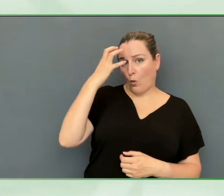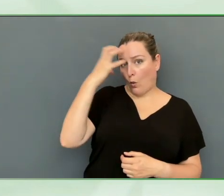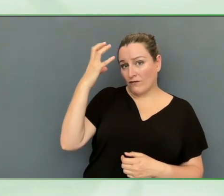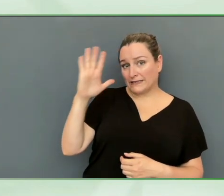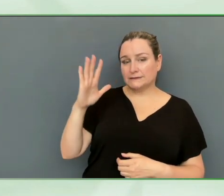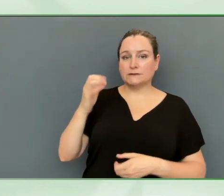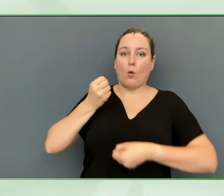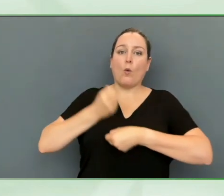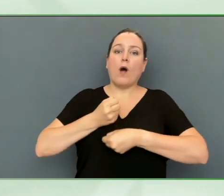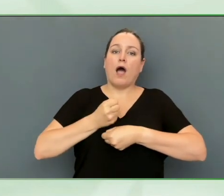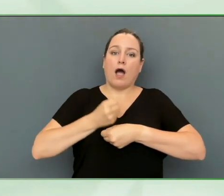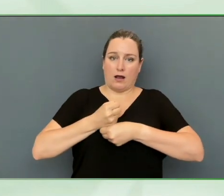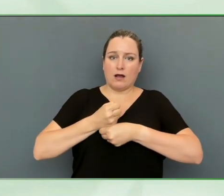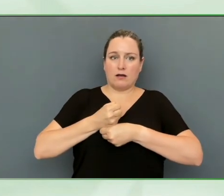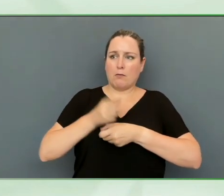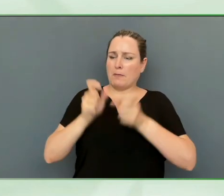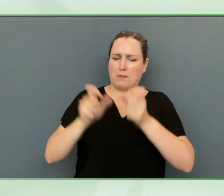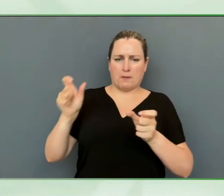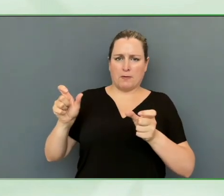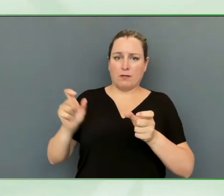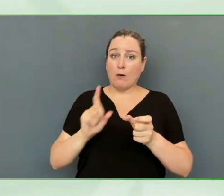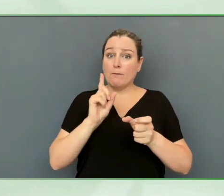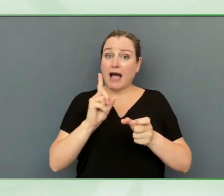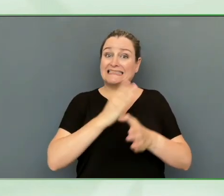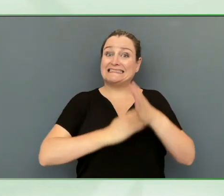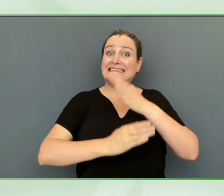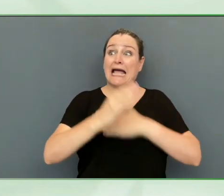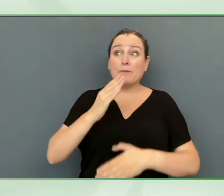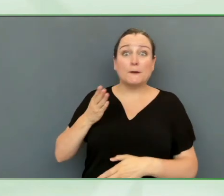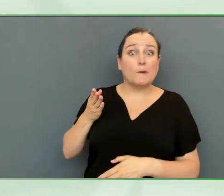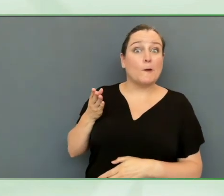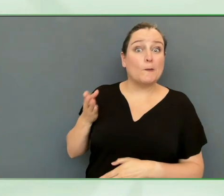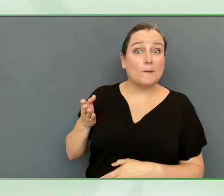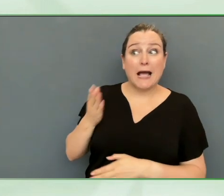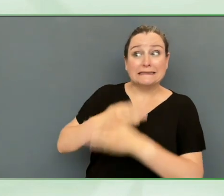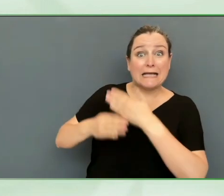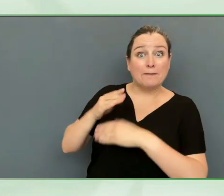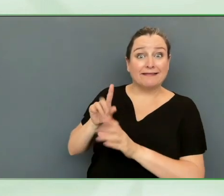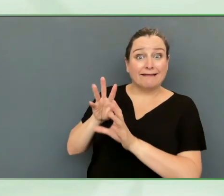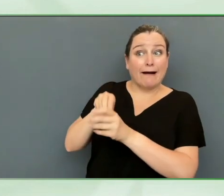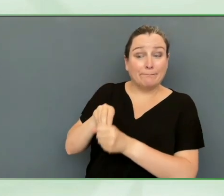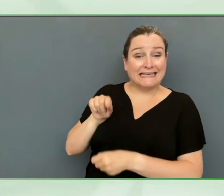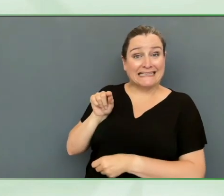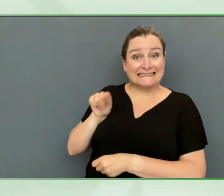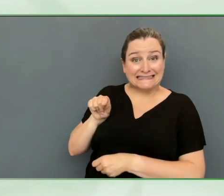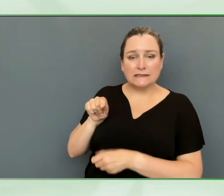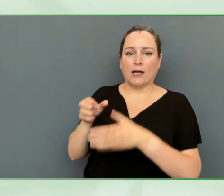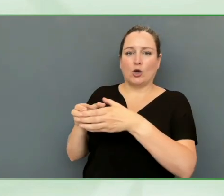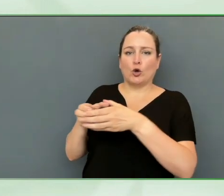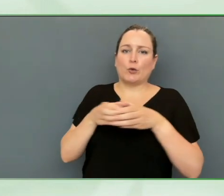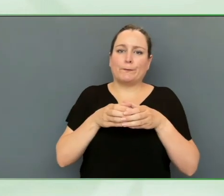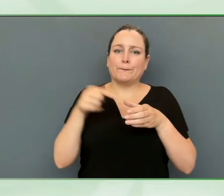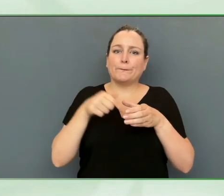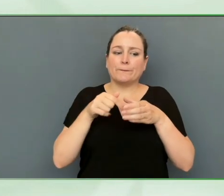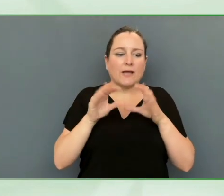were united to share knowledge, share best practices, share experiences. So that's why